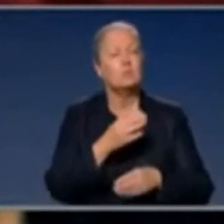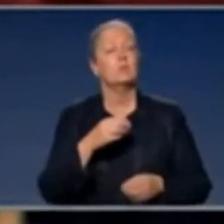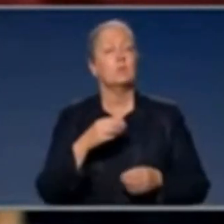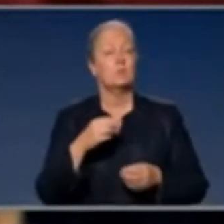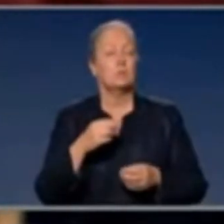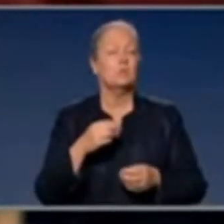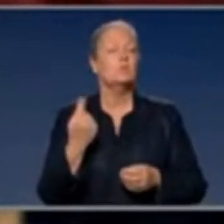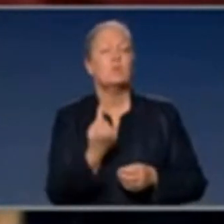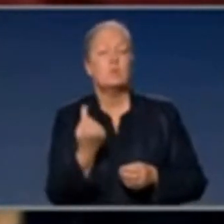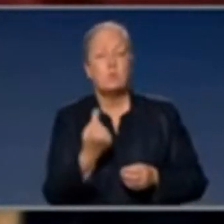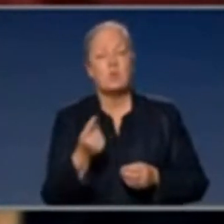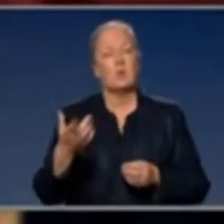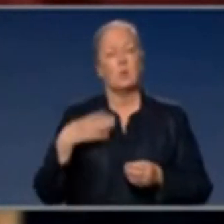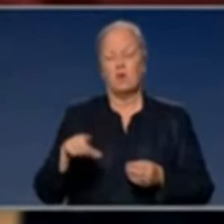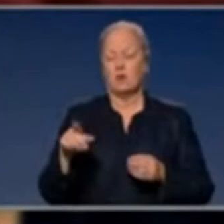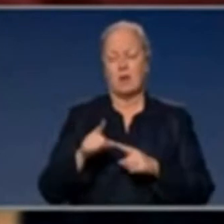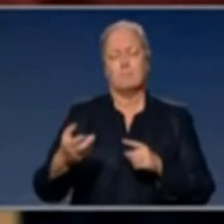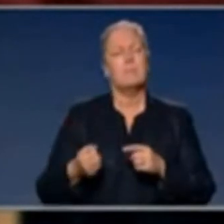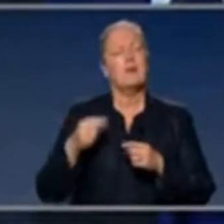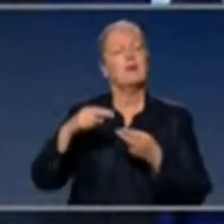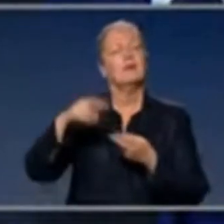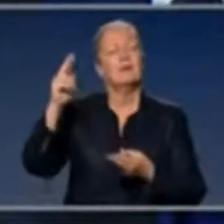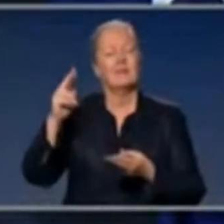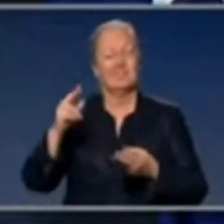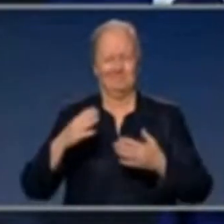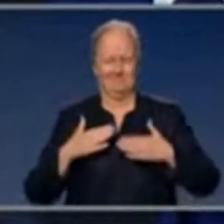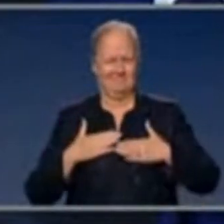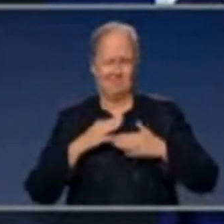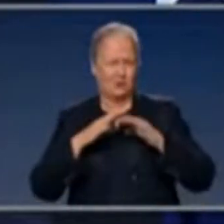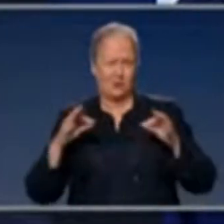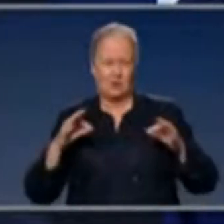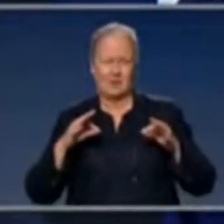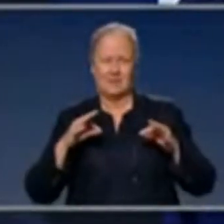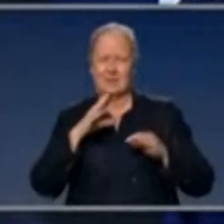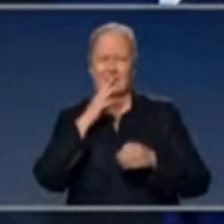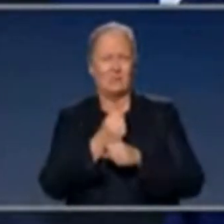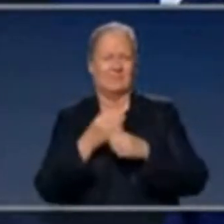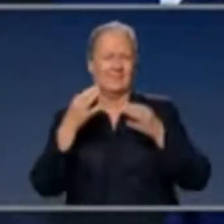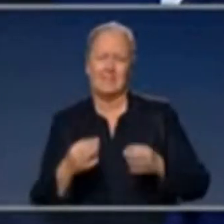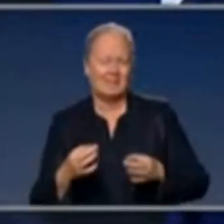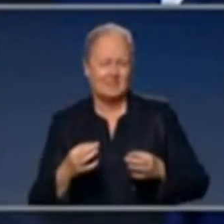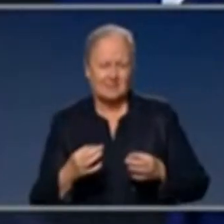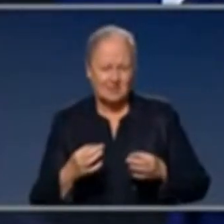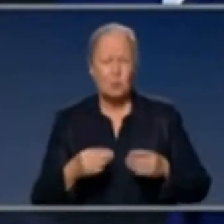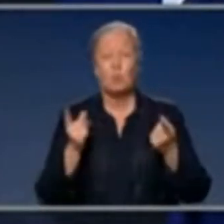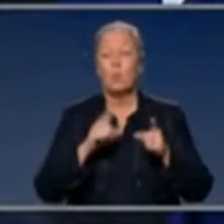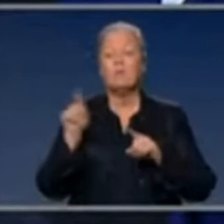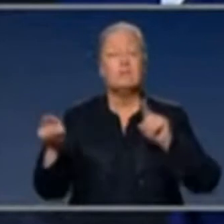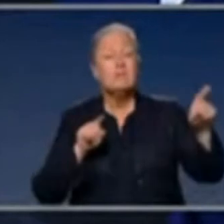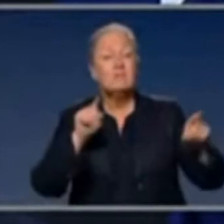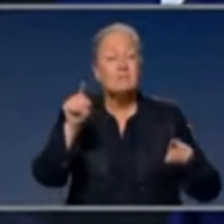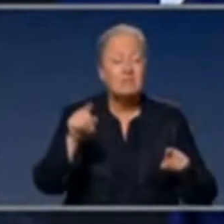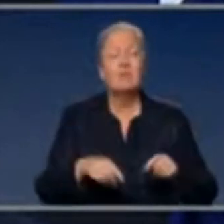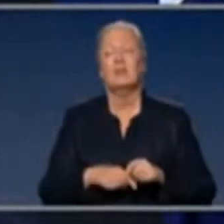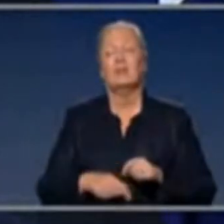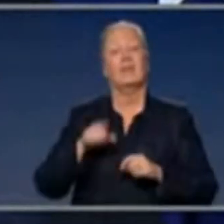in effect a legislated pay increase? Well, it's not a decision the government has taken. I'm aware of the commentary by everybody from